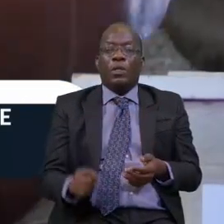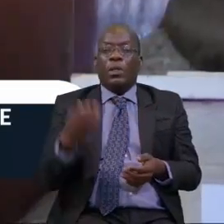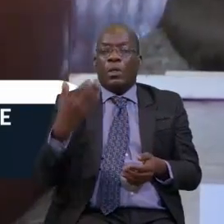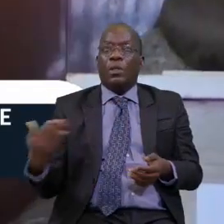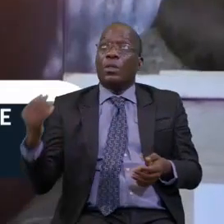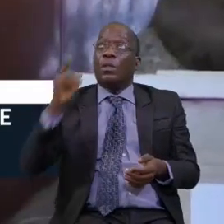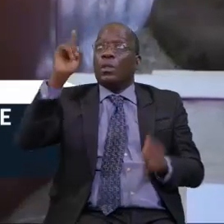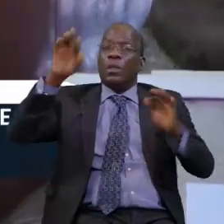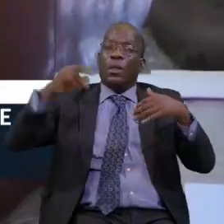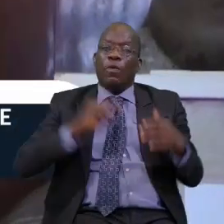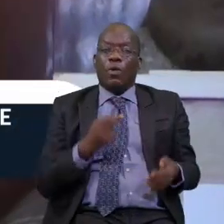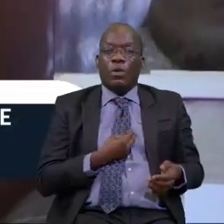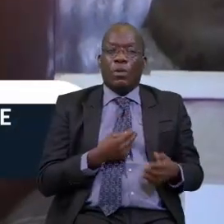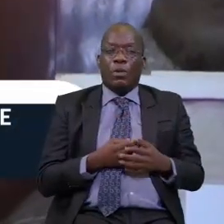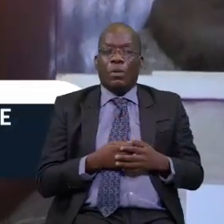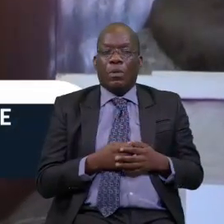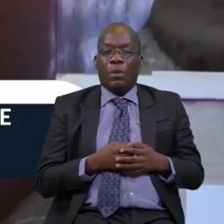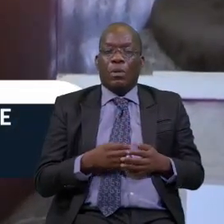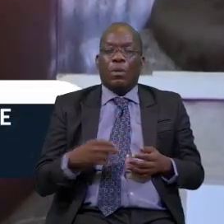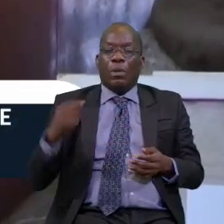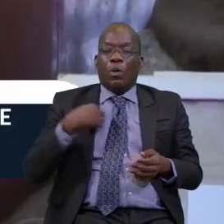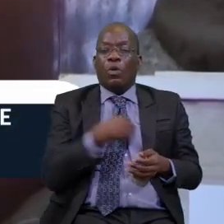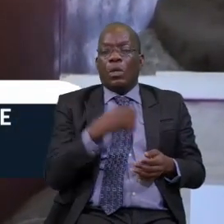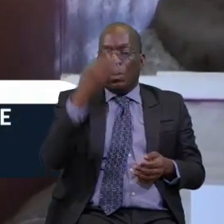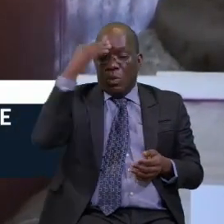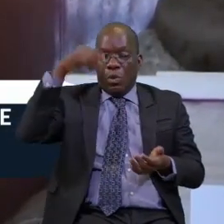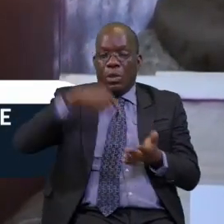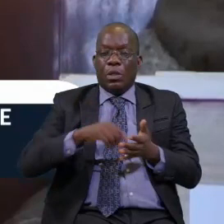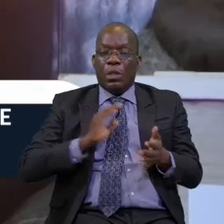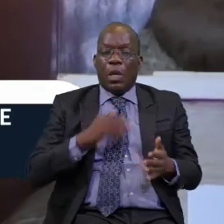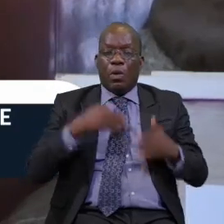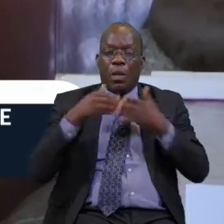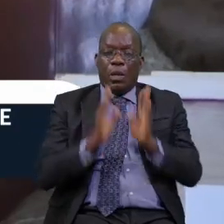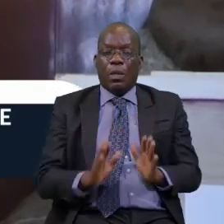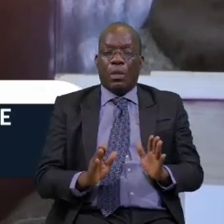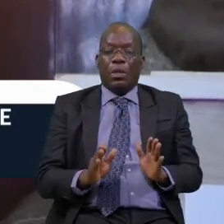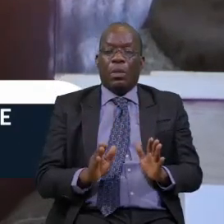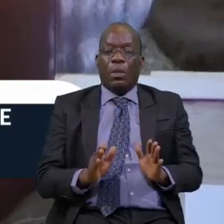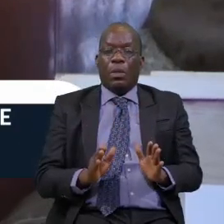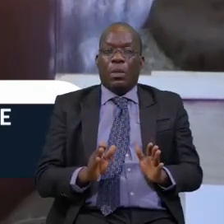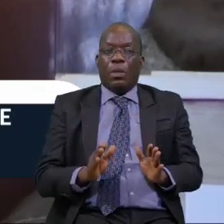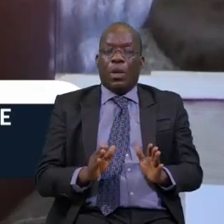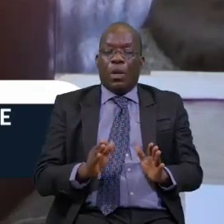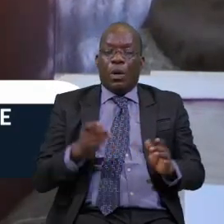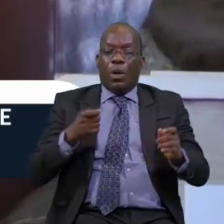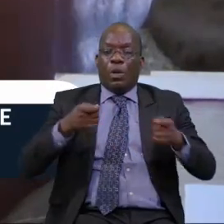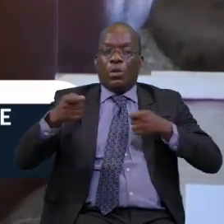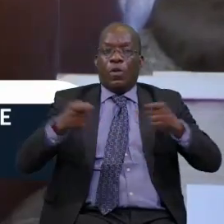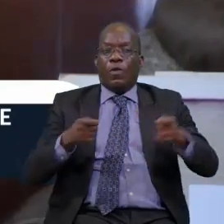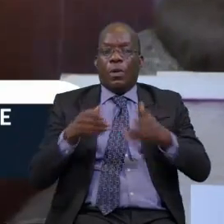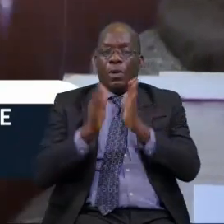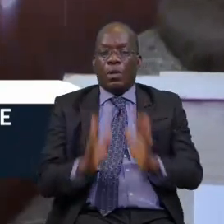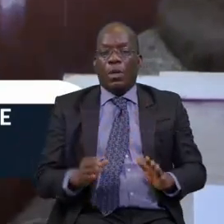that this, our leader, sovereign leader, the leader from heaven, we know